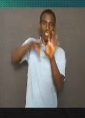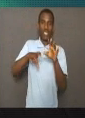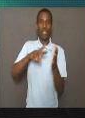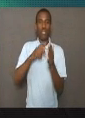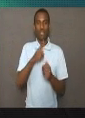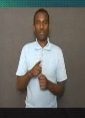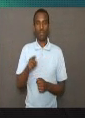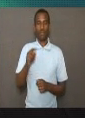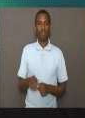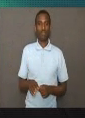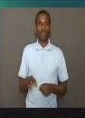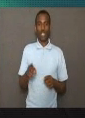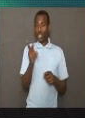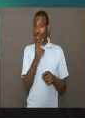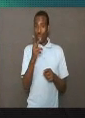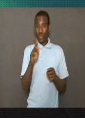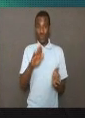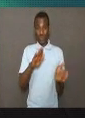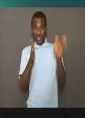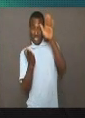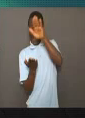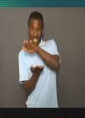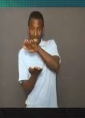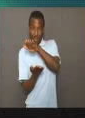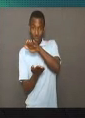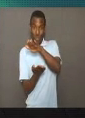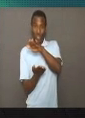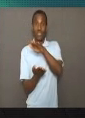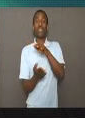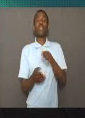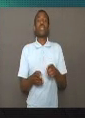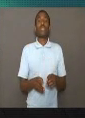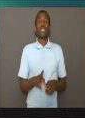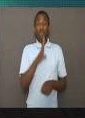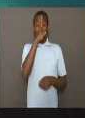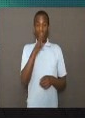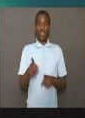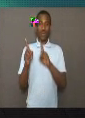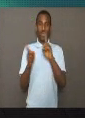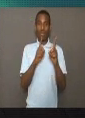The reverse happens at the equilibrium position.